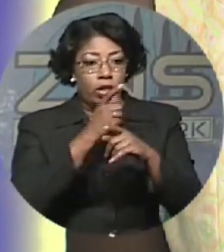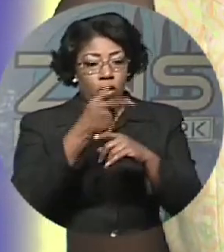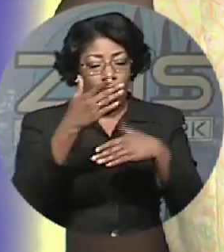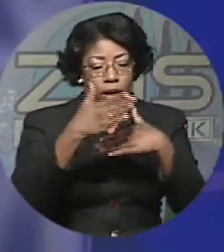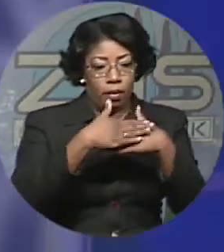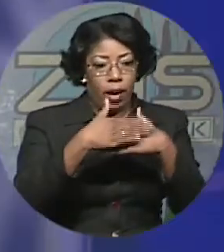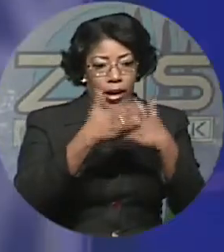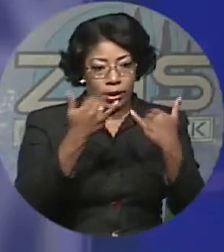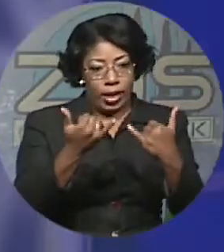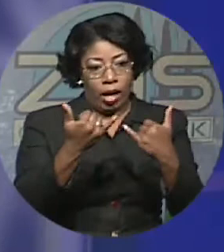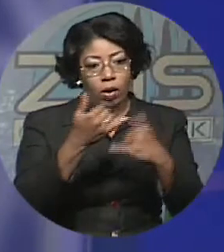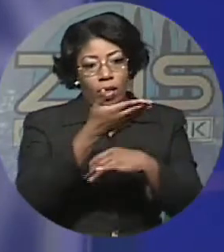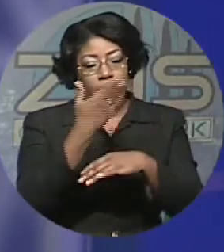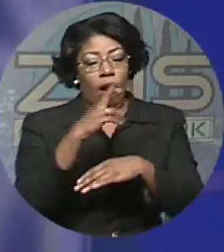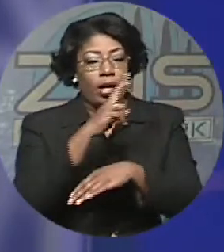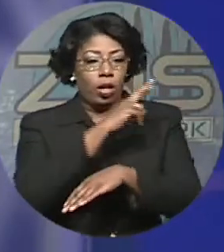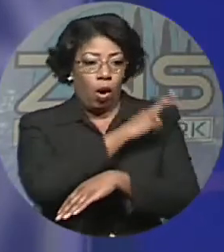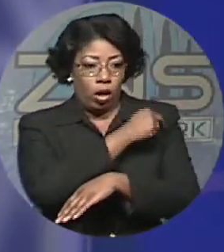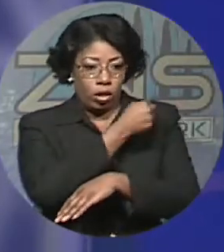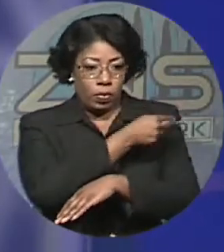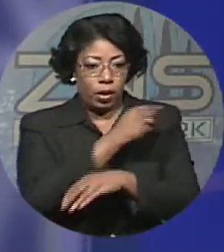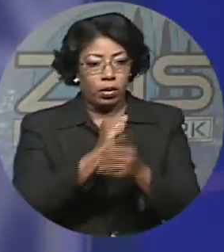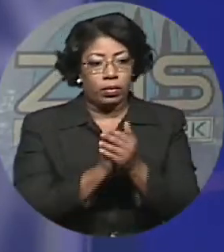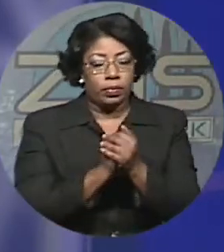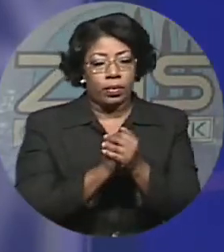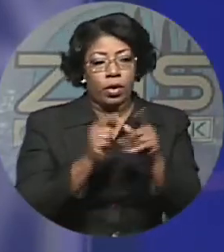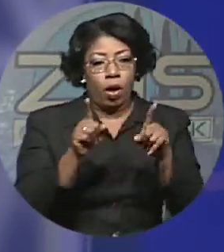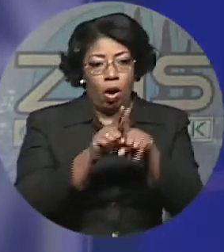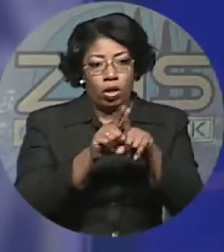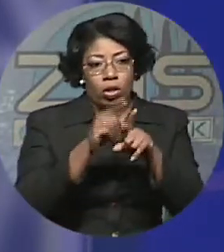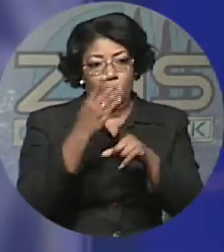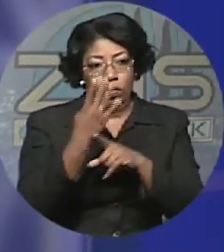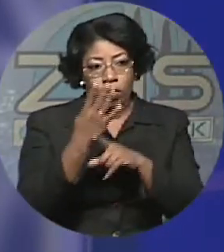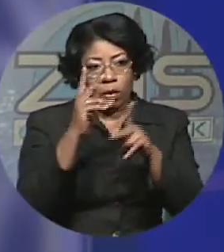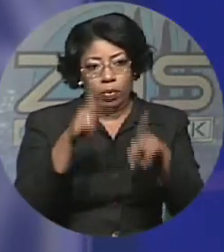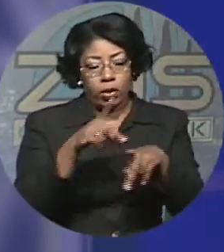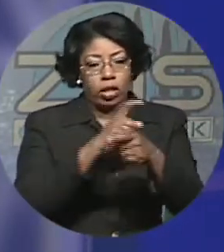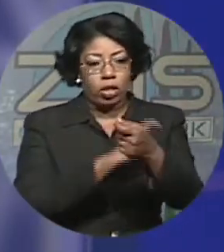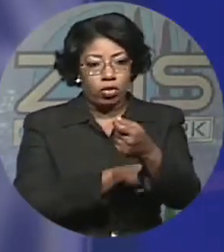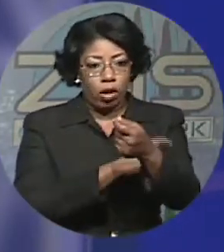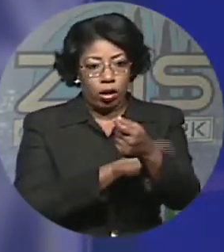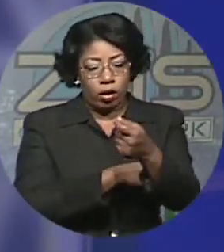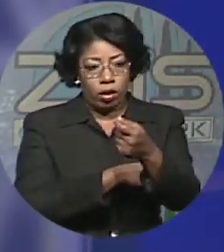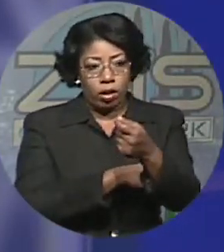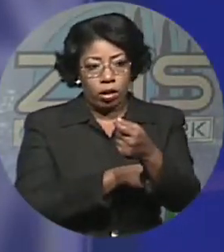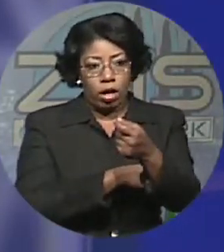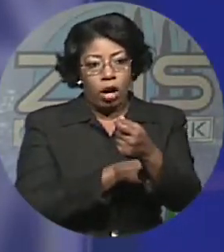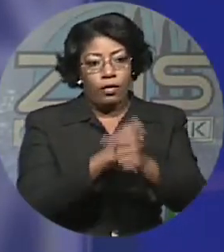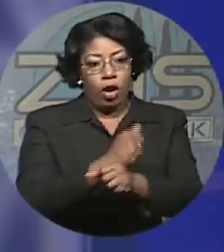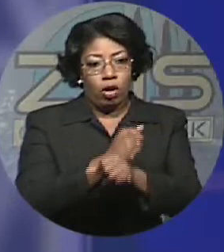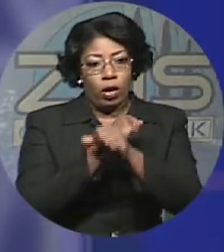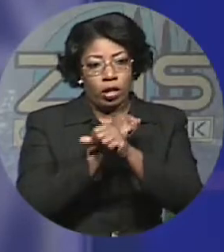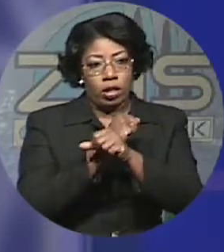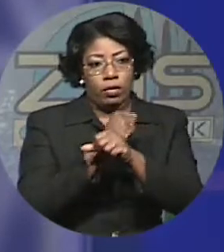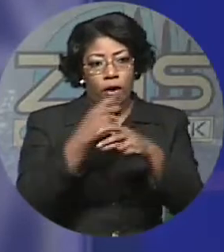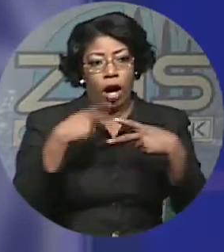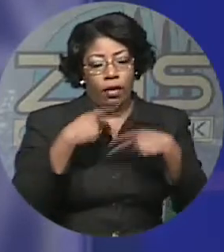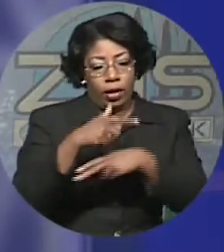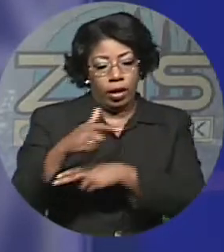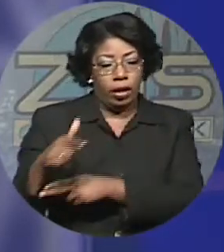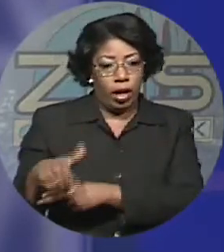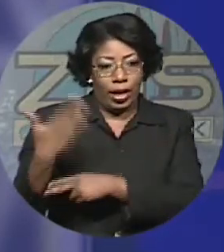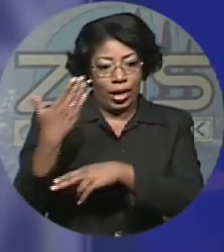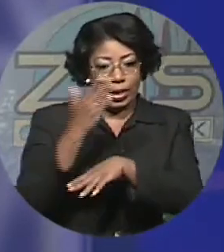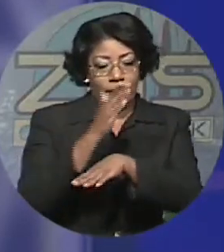hospital. Also, four suspects arrested by Drug Enforcement Unit officers for firearm possession. Around 7 p.m. last